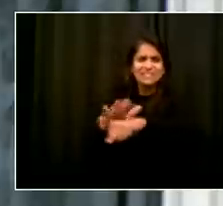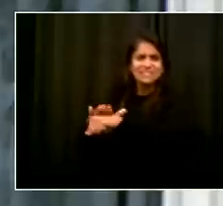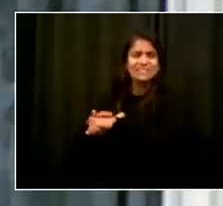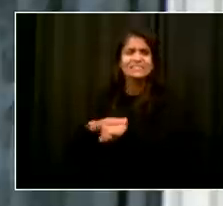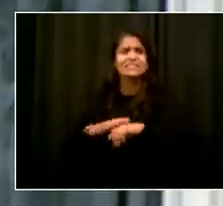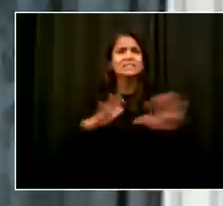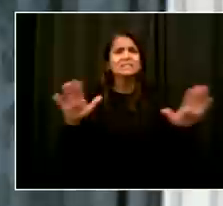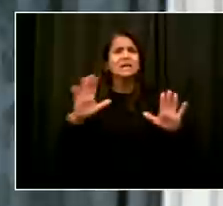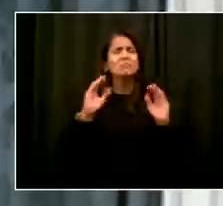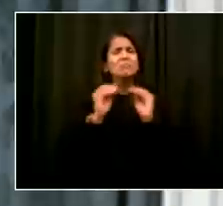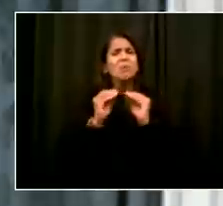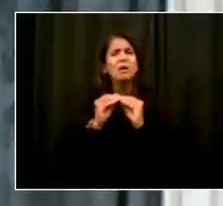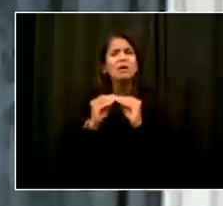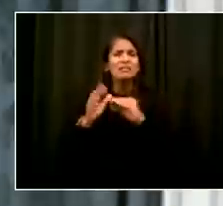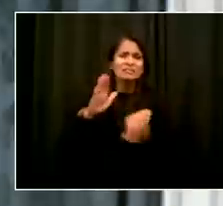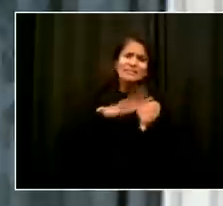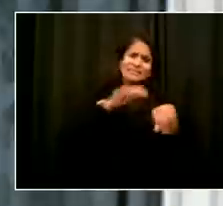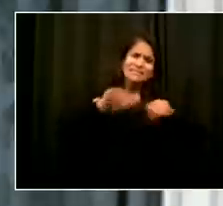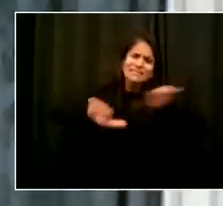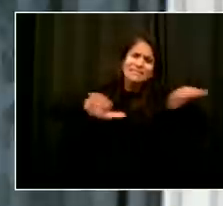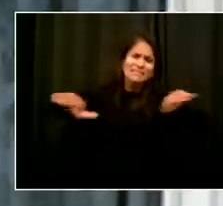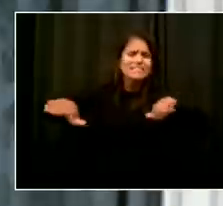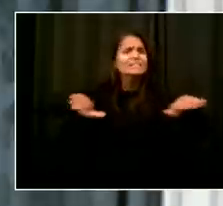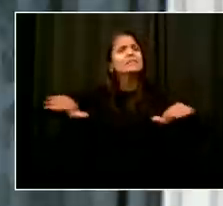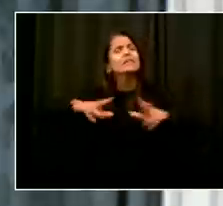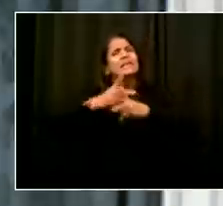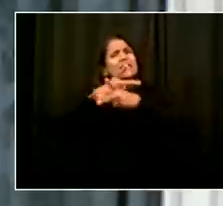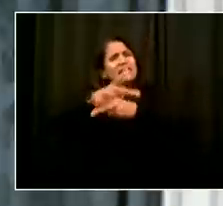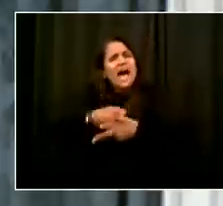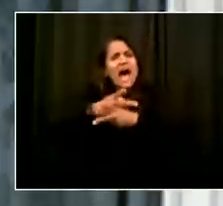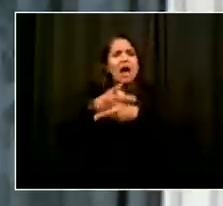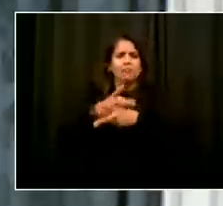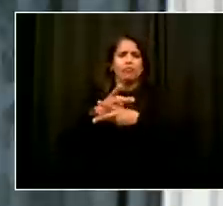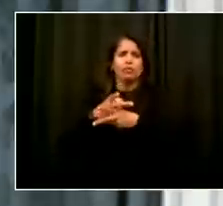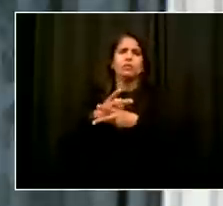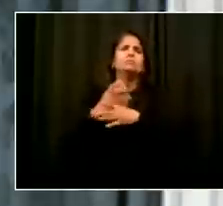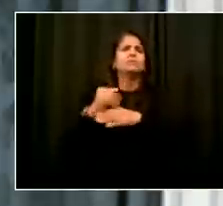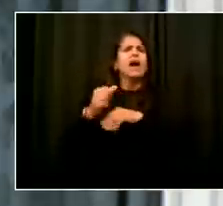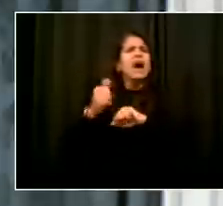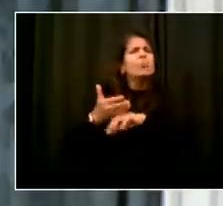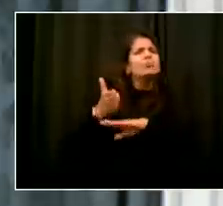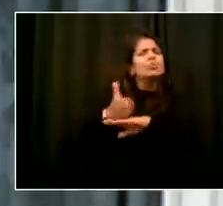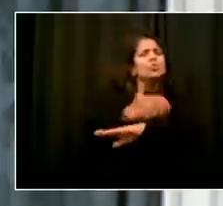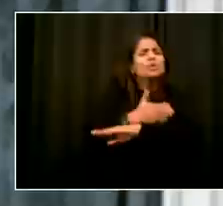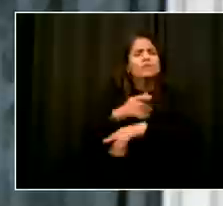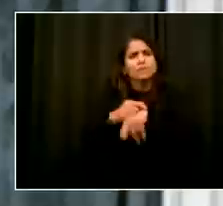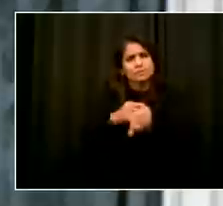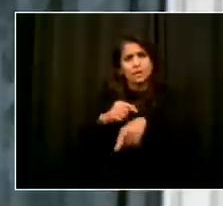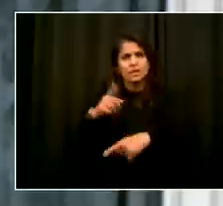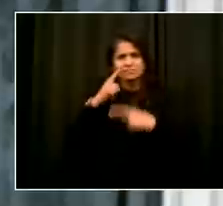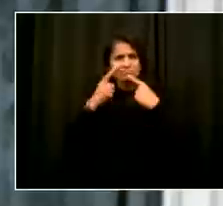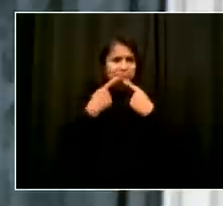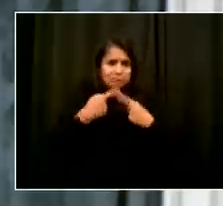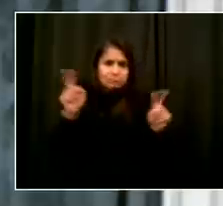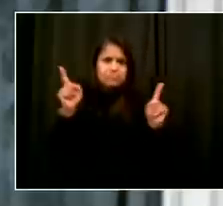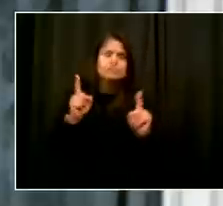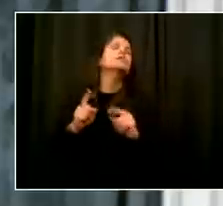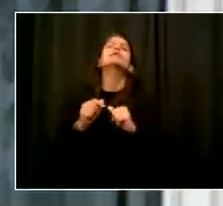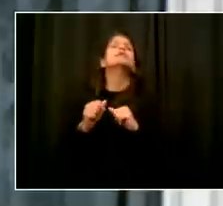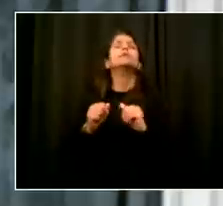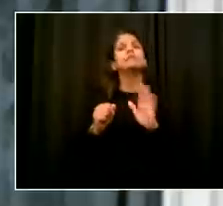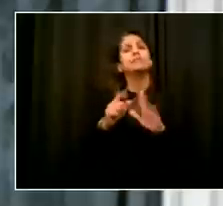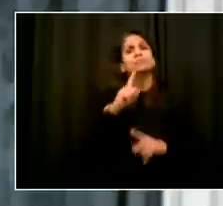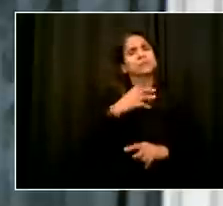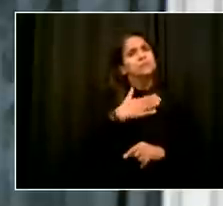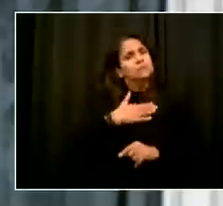That means stopping non-essential activities, staying in as much as possible, and avoiding social activities outside